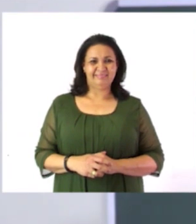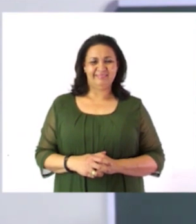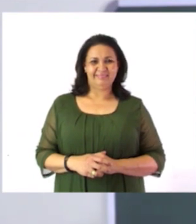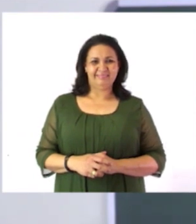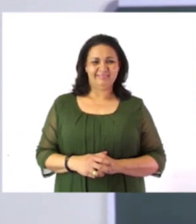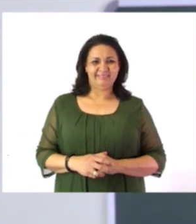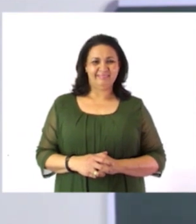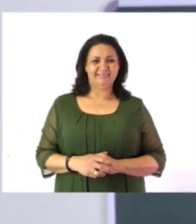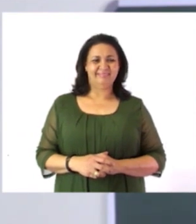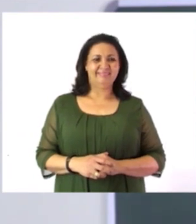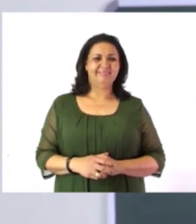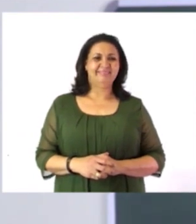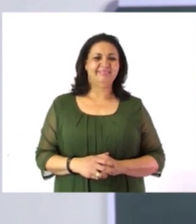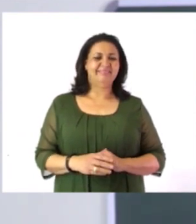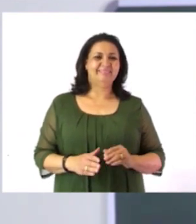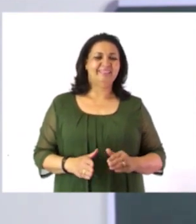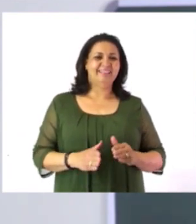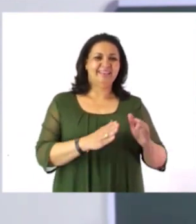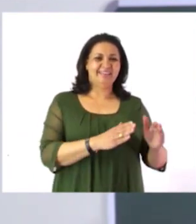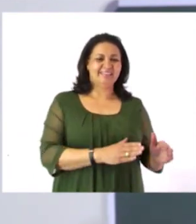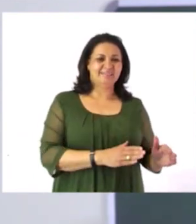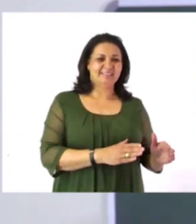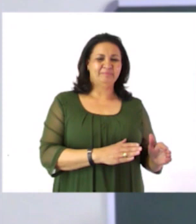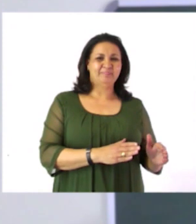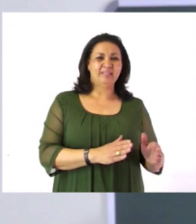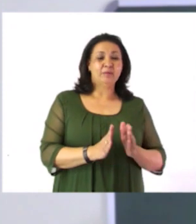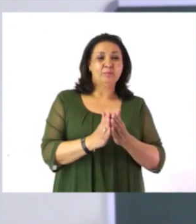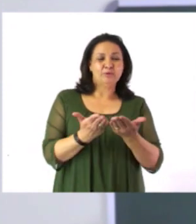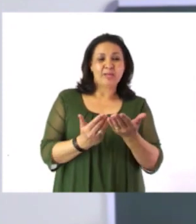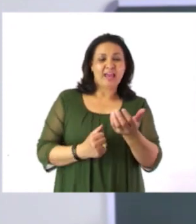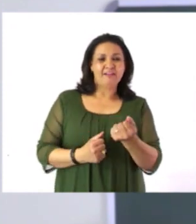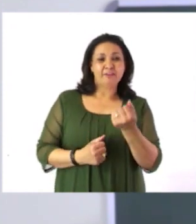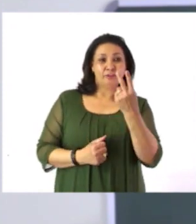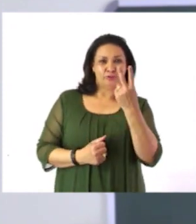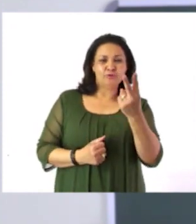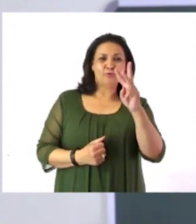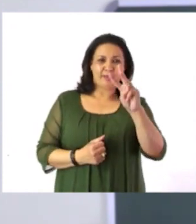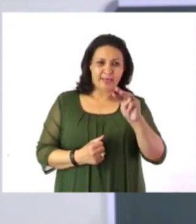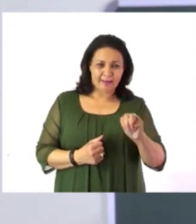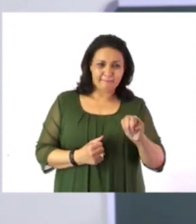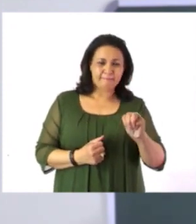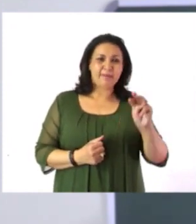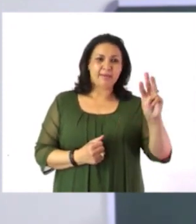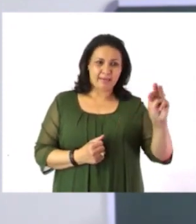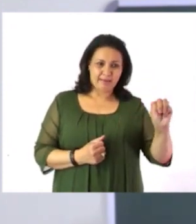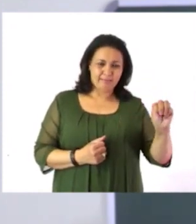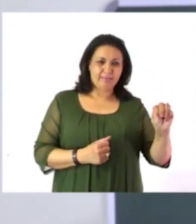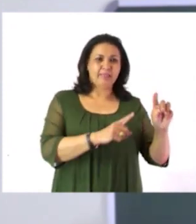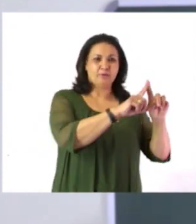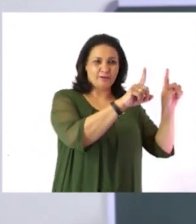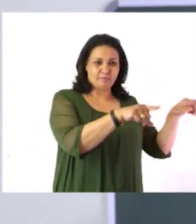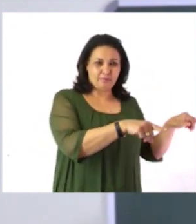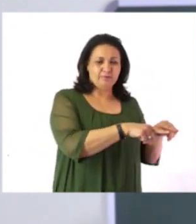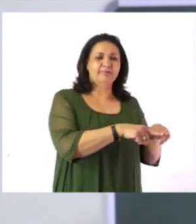And the next one, because in your books you have the two letter M's and then you find the blocks.